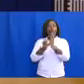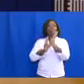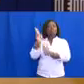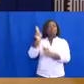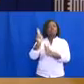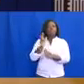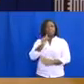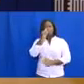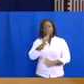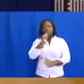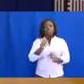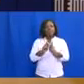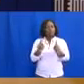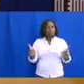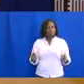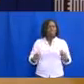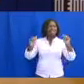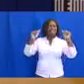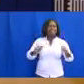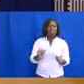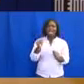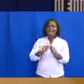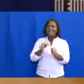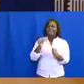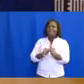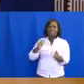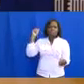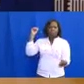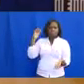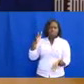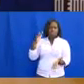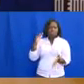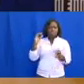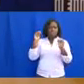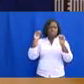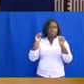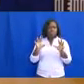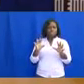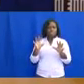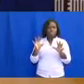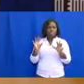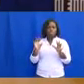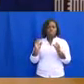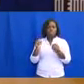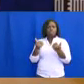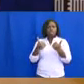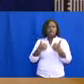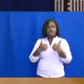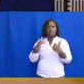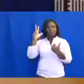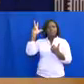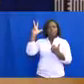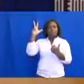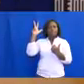this is to enable every student … teaching ... non-teaching staff … have three